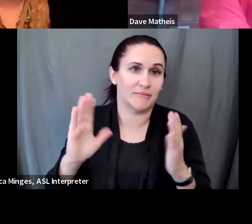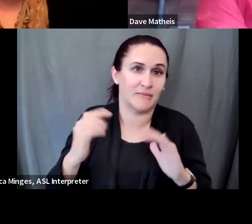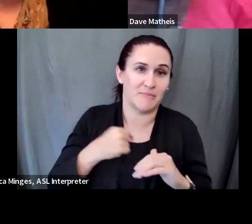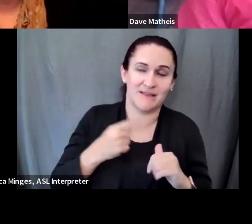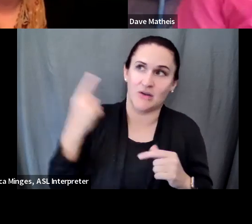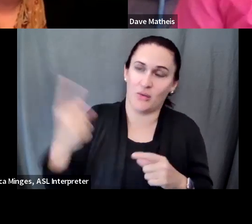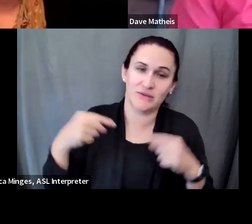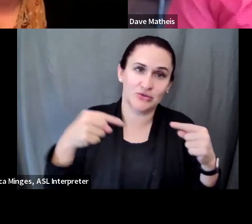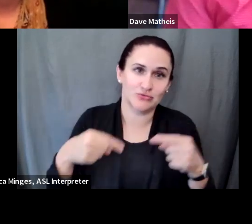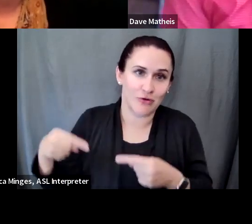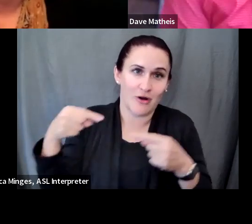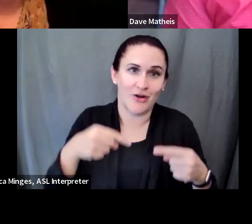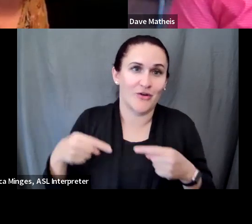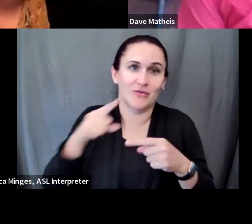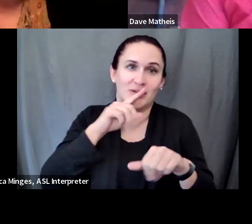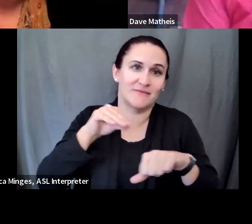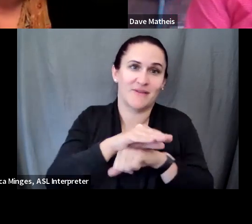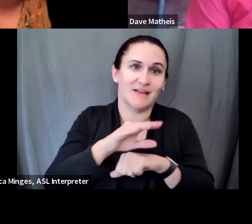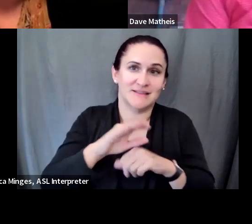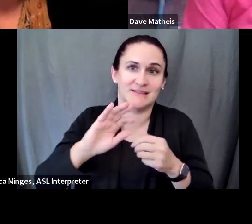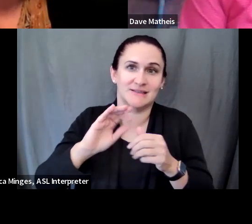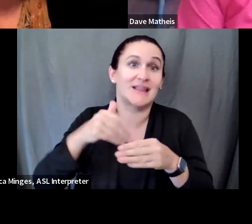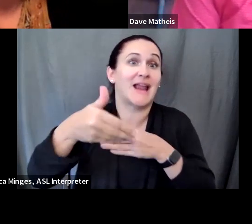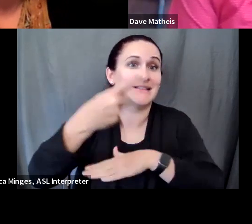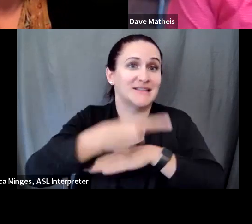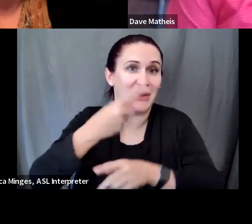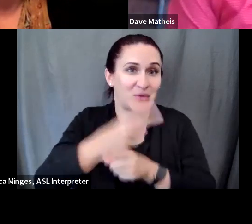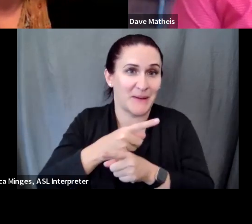and it affects how you go through your next day, right?